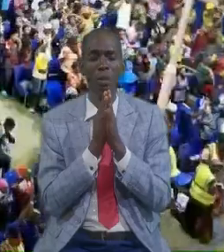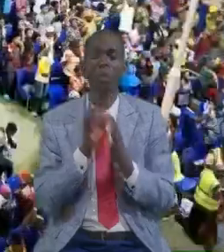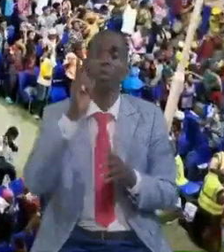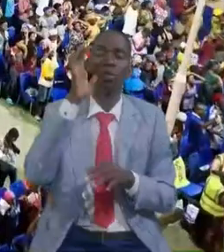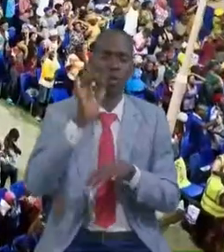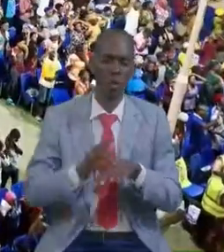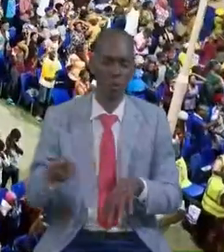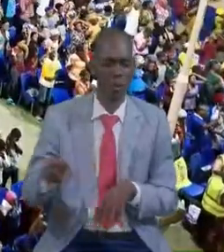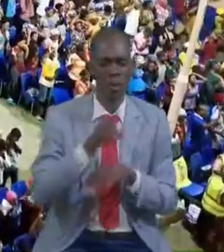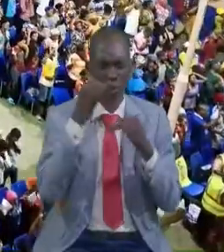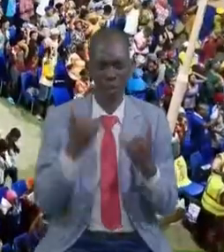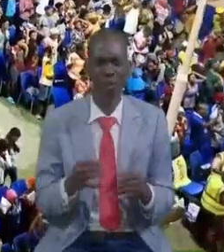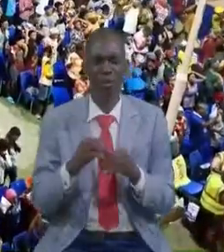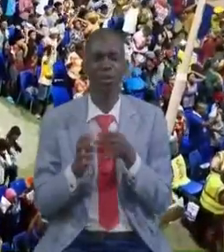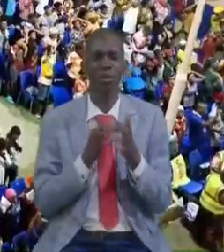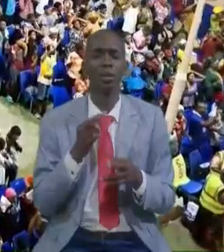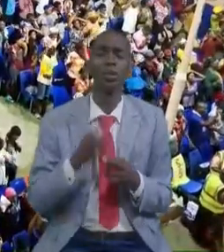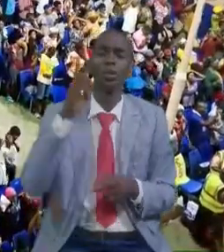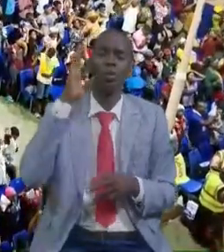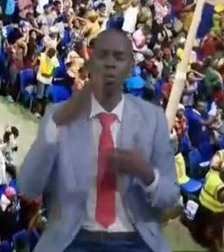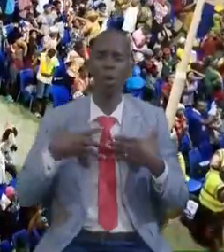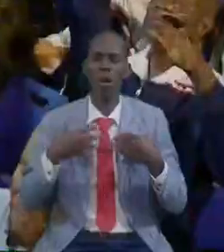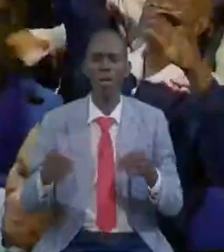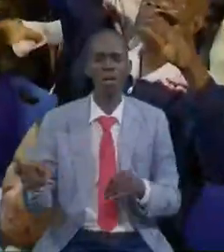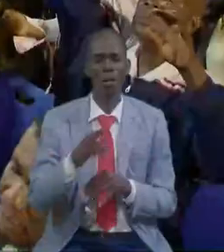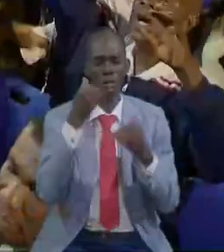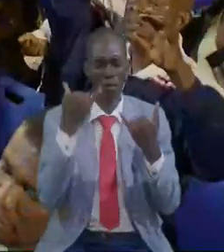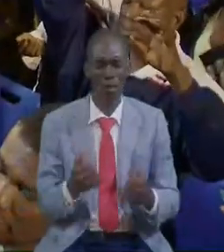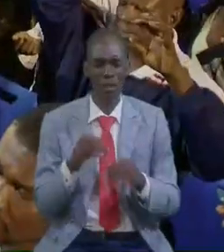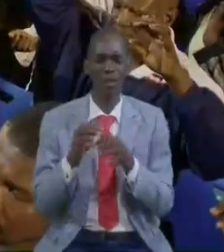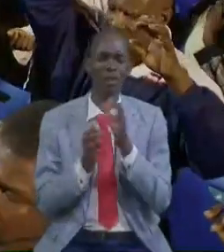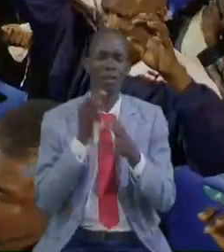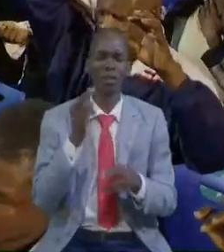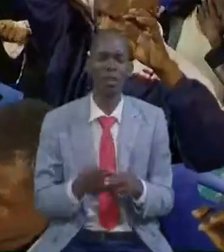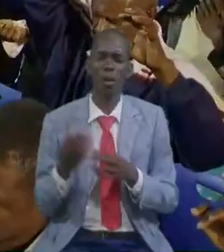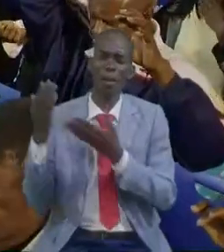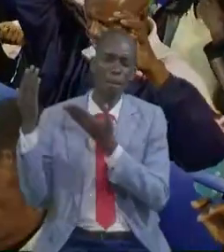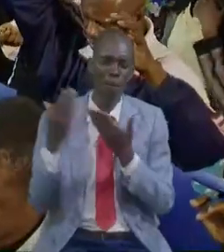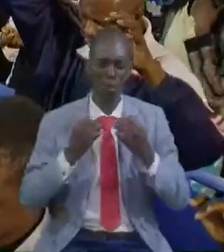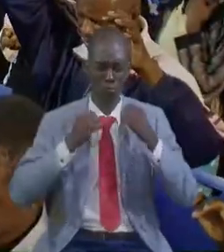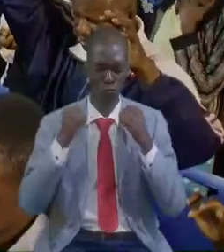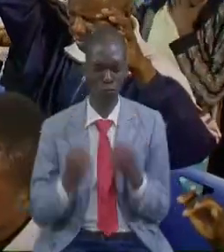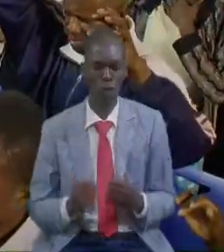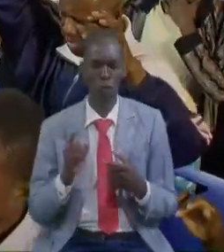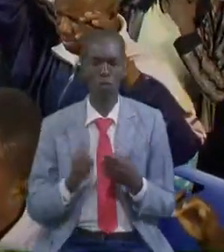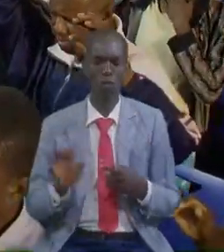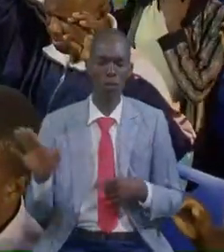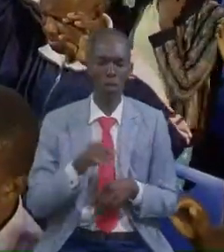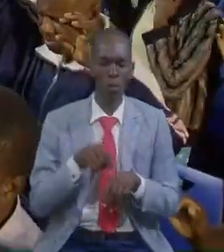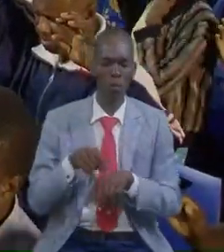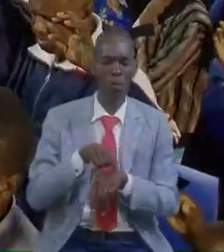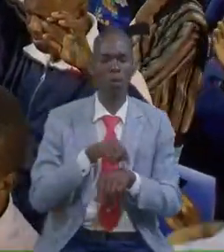now. You heal them now. Bring strength to their joints,